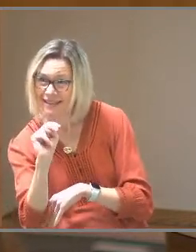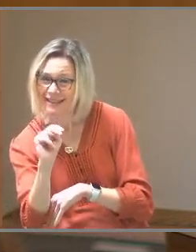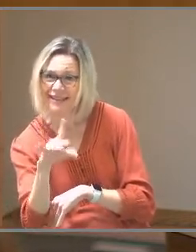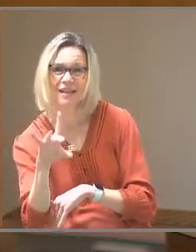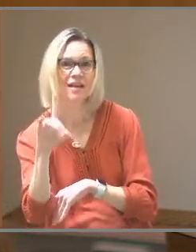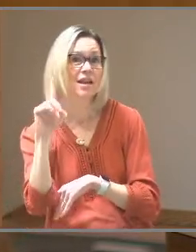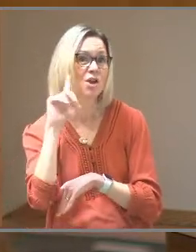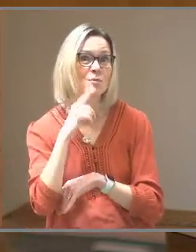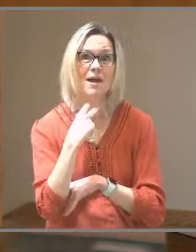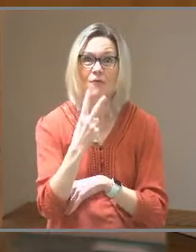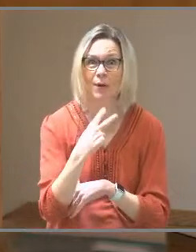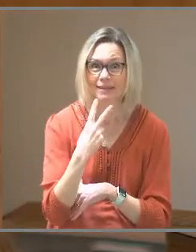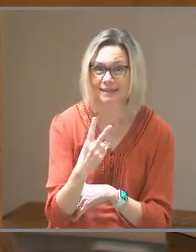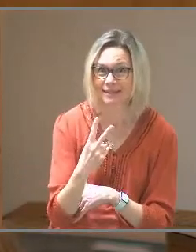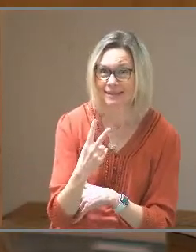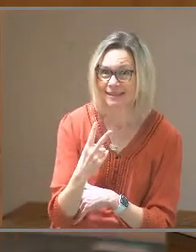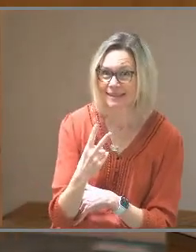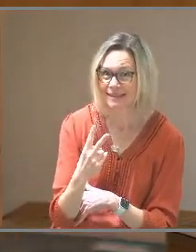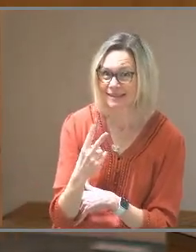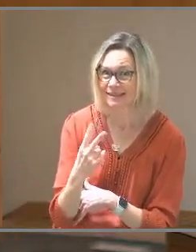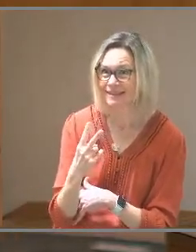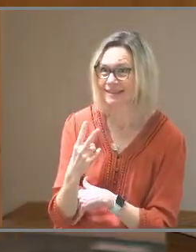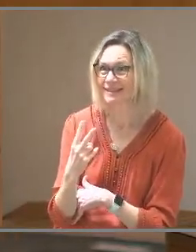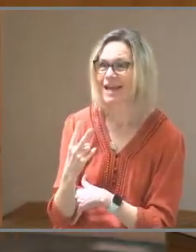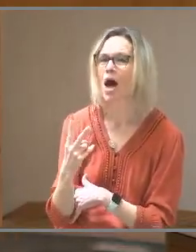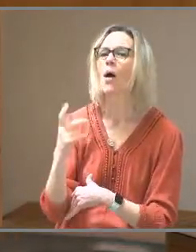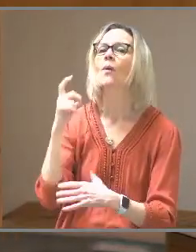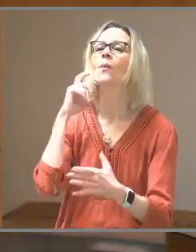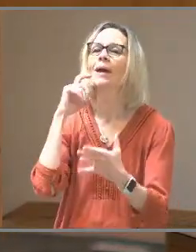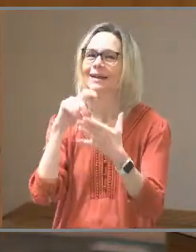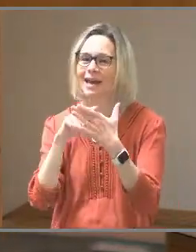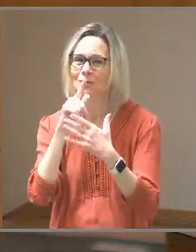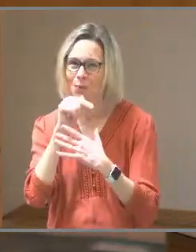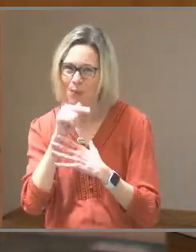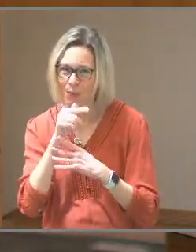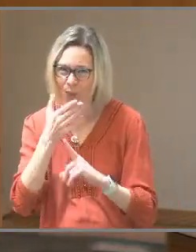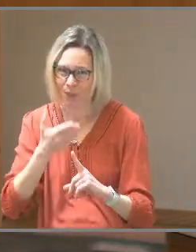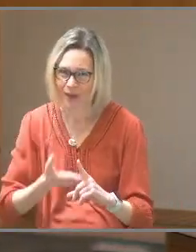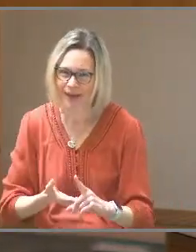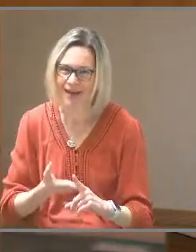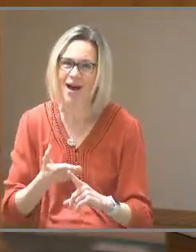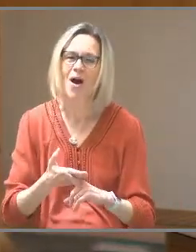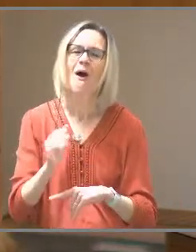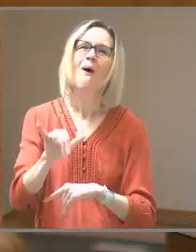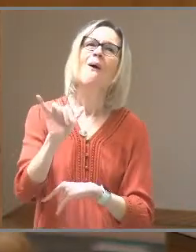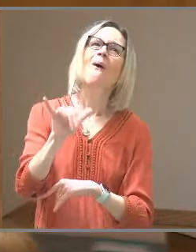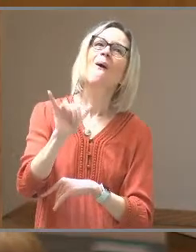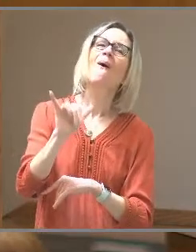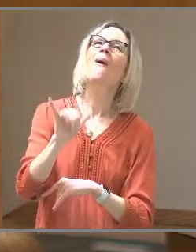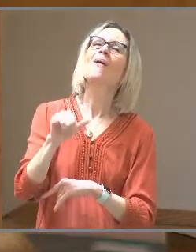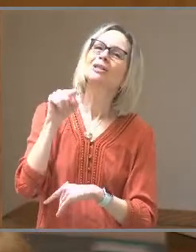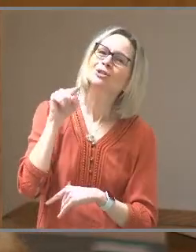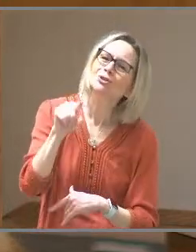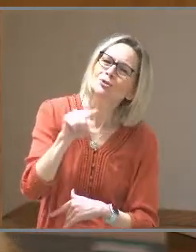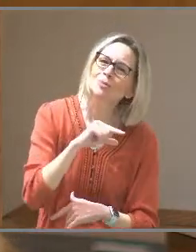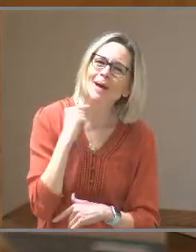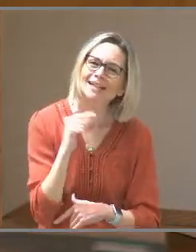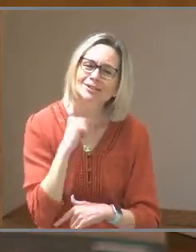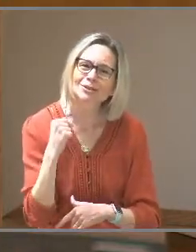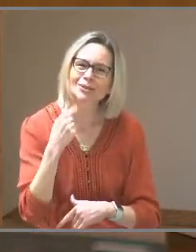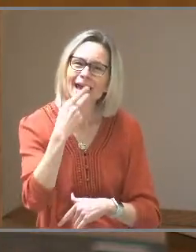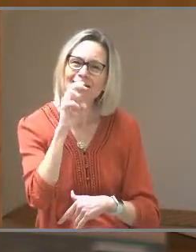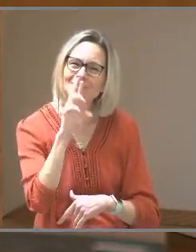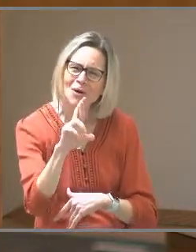my voice, guess what? He recognized me, and he said, "Oh, it's you, Pastor